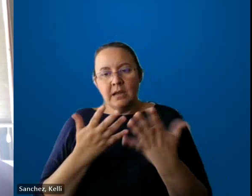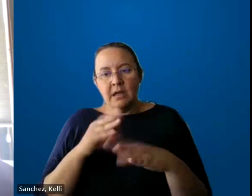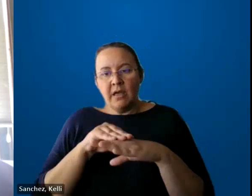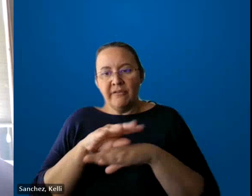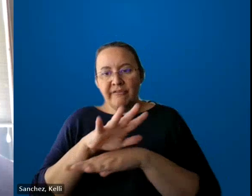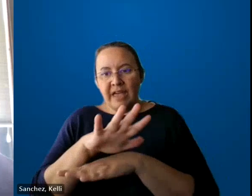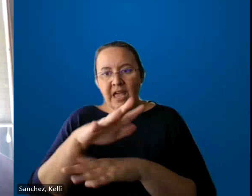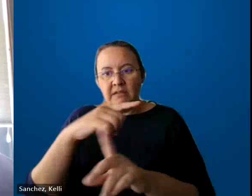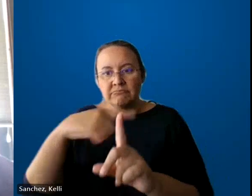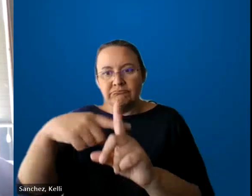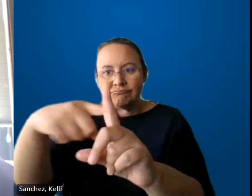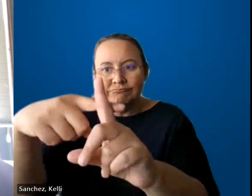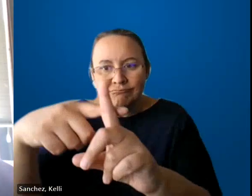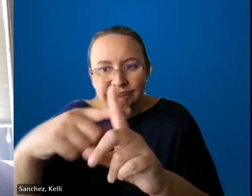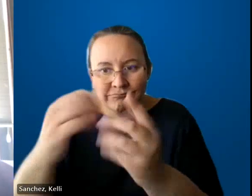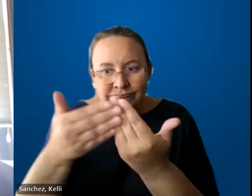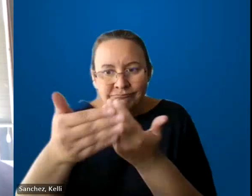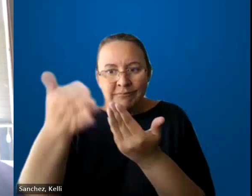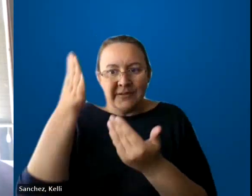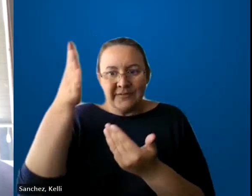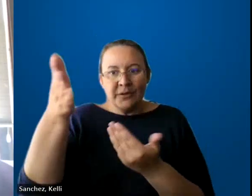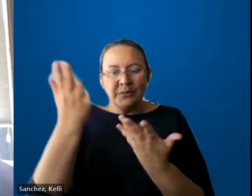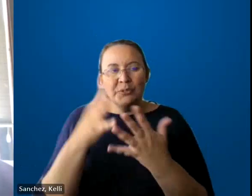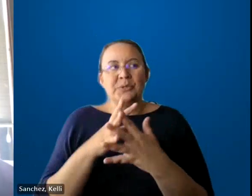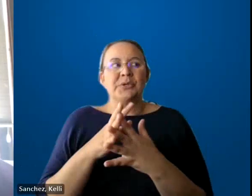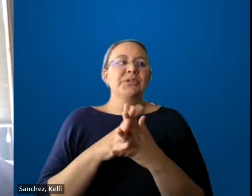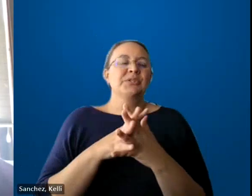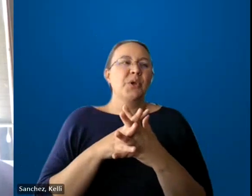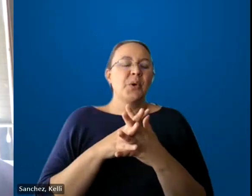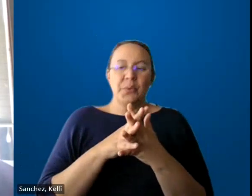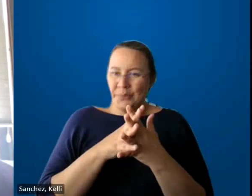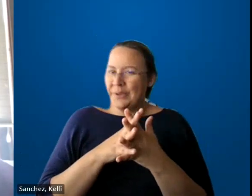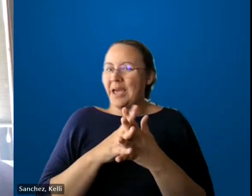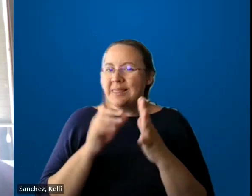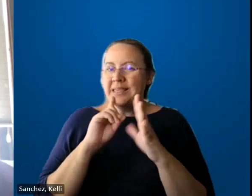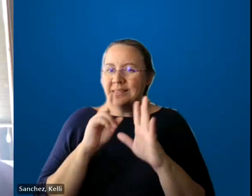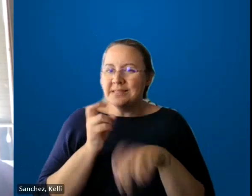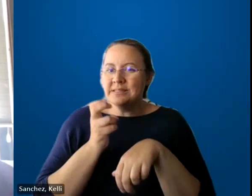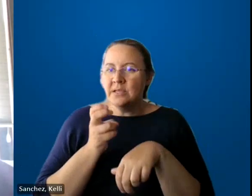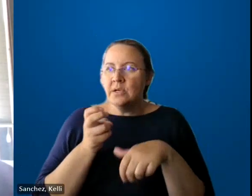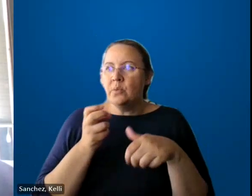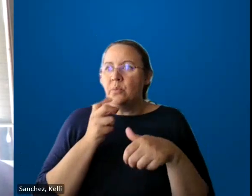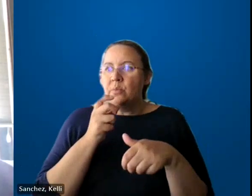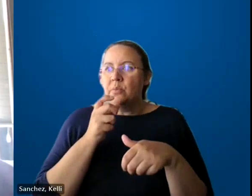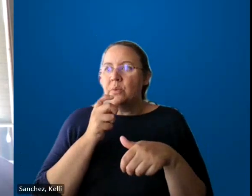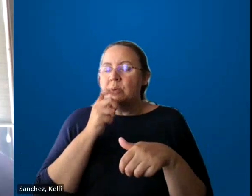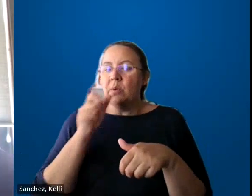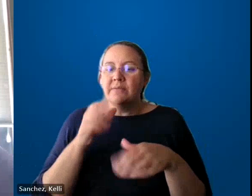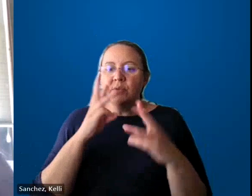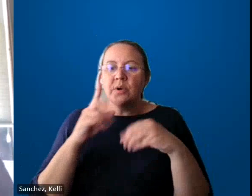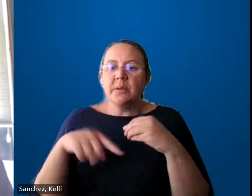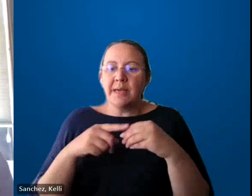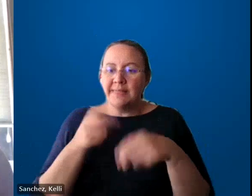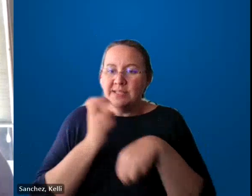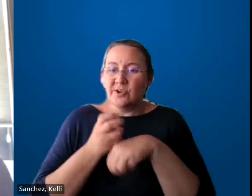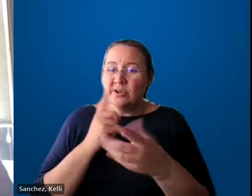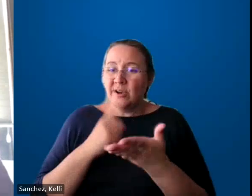children. And in the future, maybe we won't have to have these really hard conversations so much.